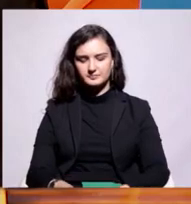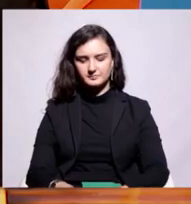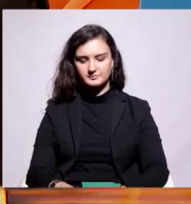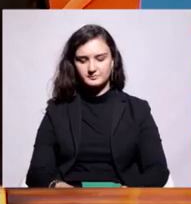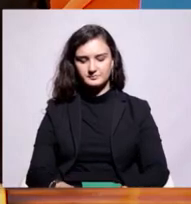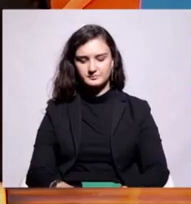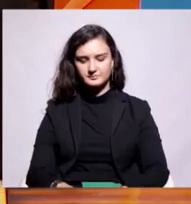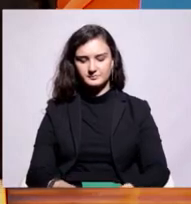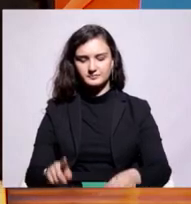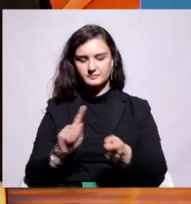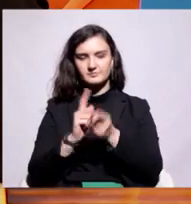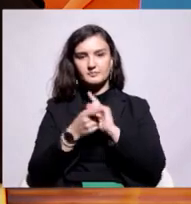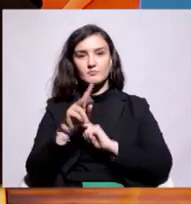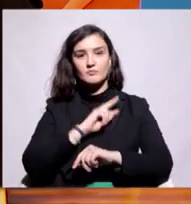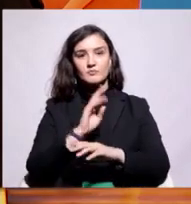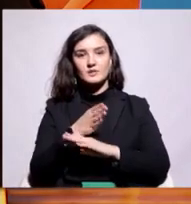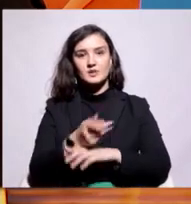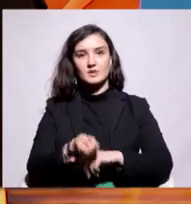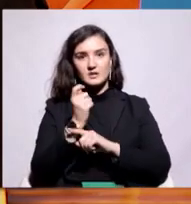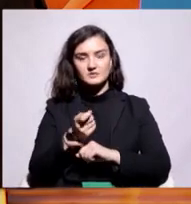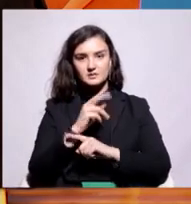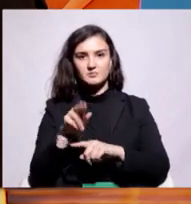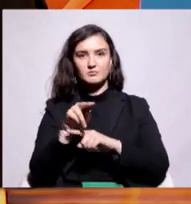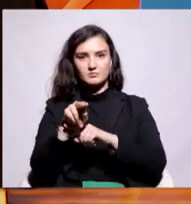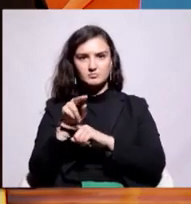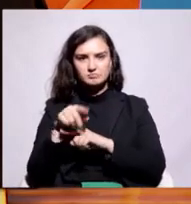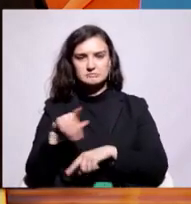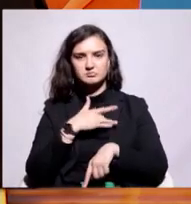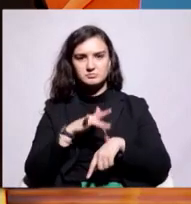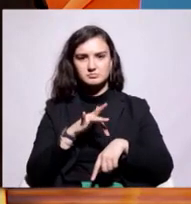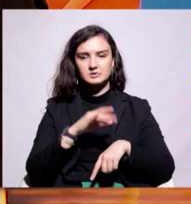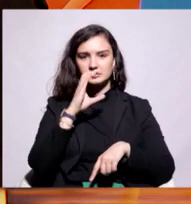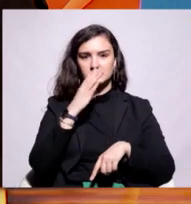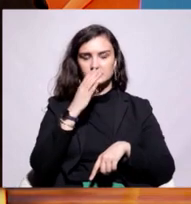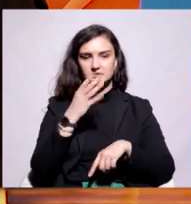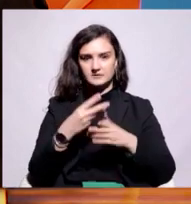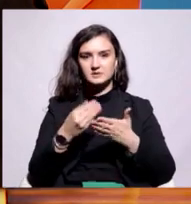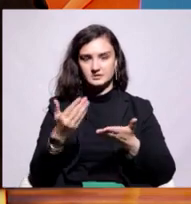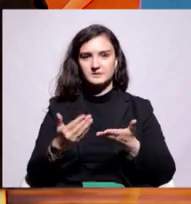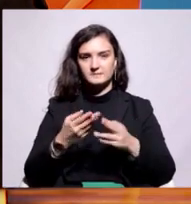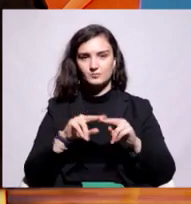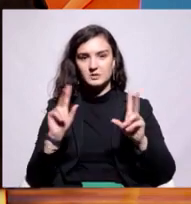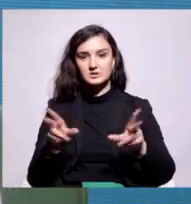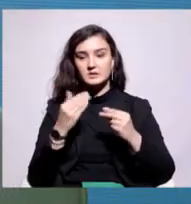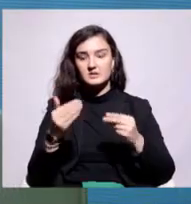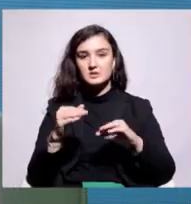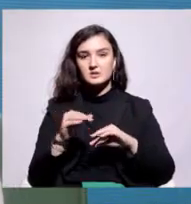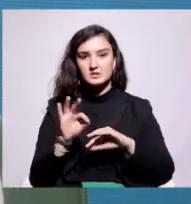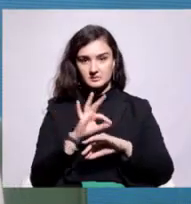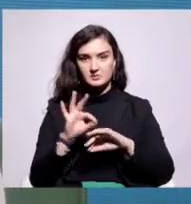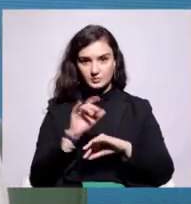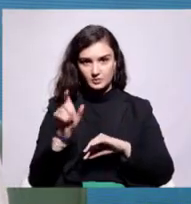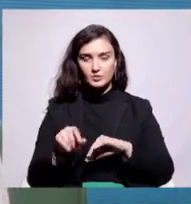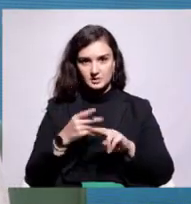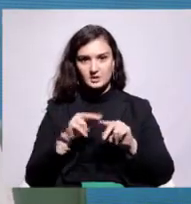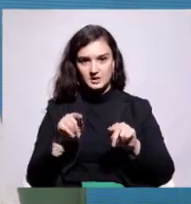Instead, he loves to fish and hunt with his favorite dog, Wolf. To escape his wife, in fact,